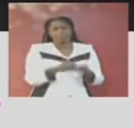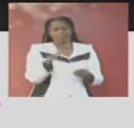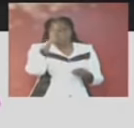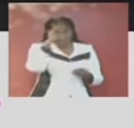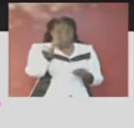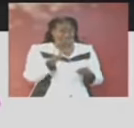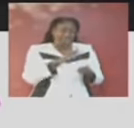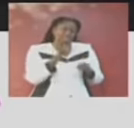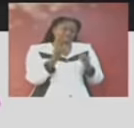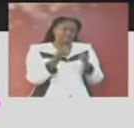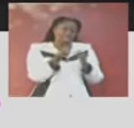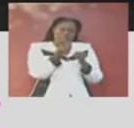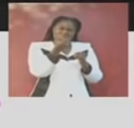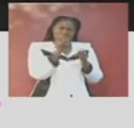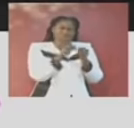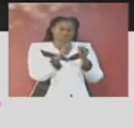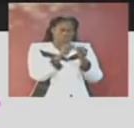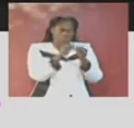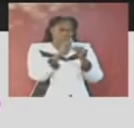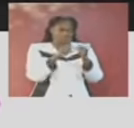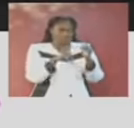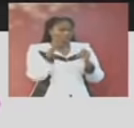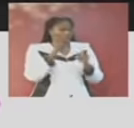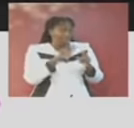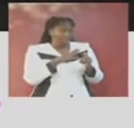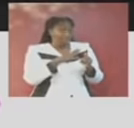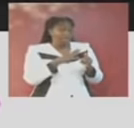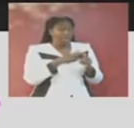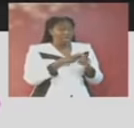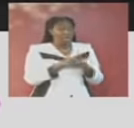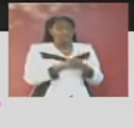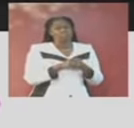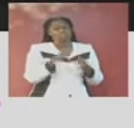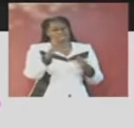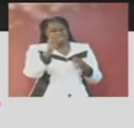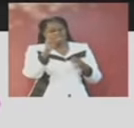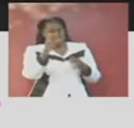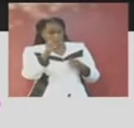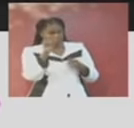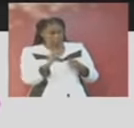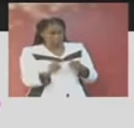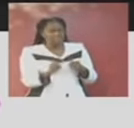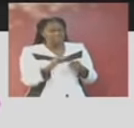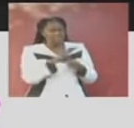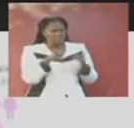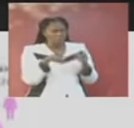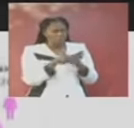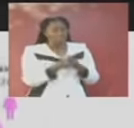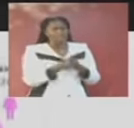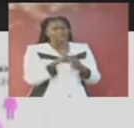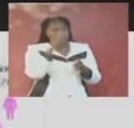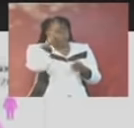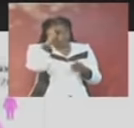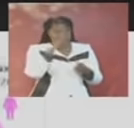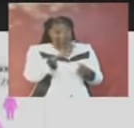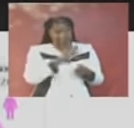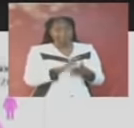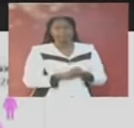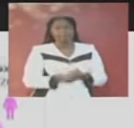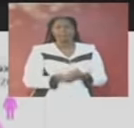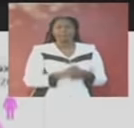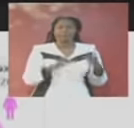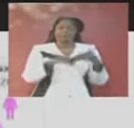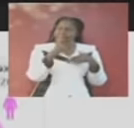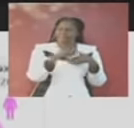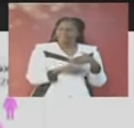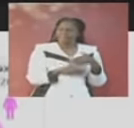for 52.9, nearly 53% of the total cases. If we move to the next slide, we